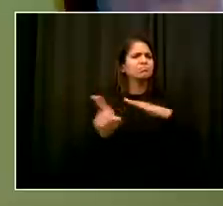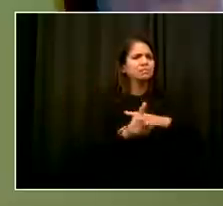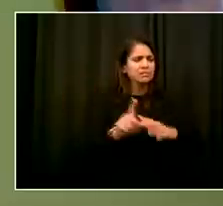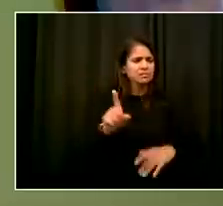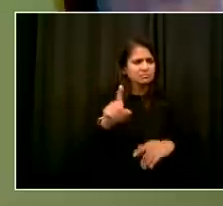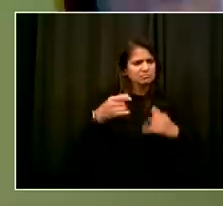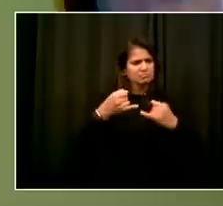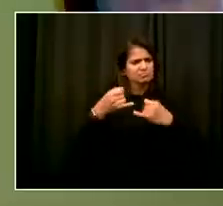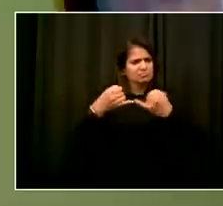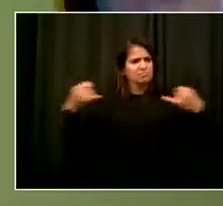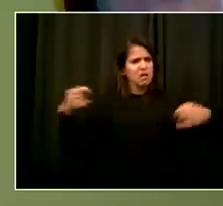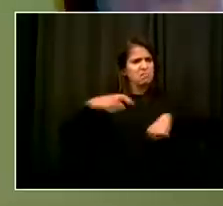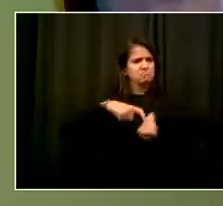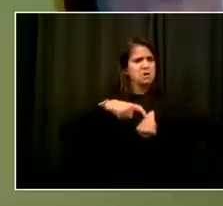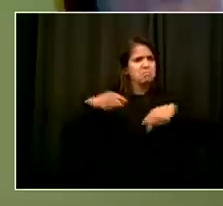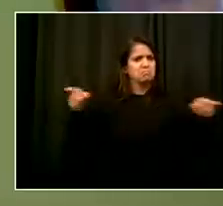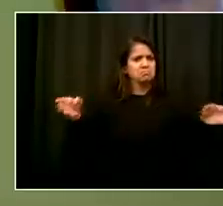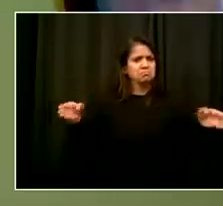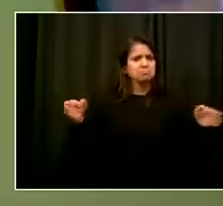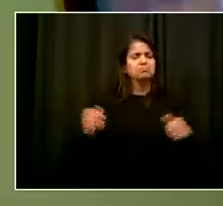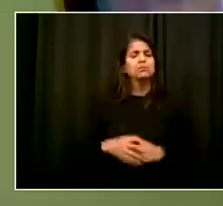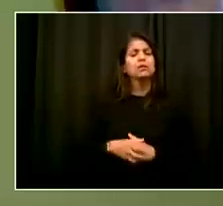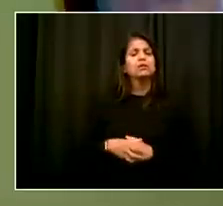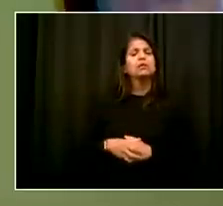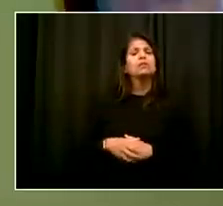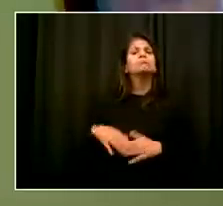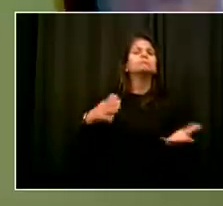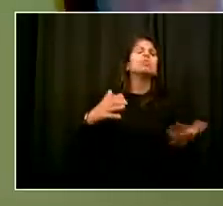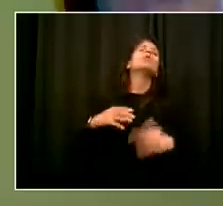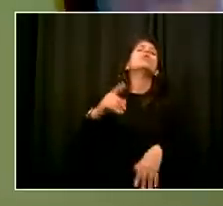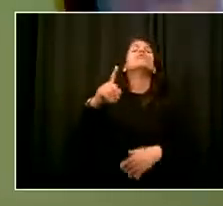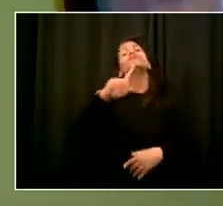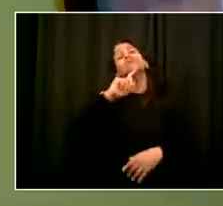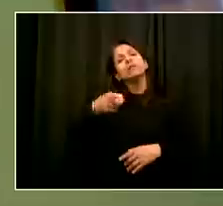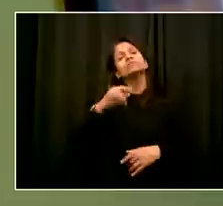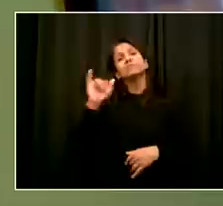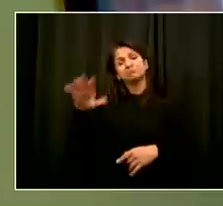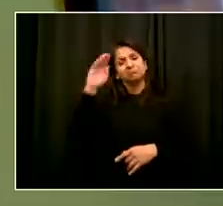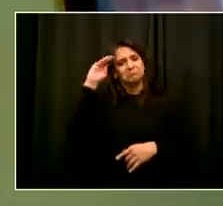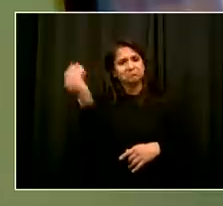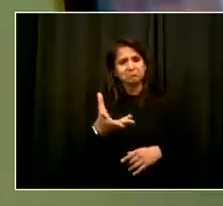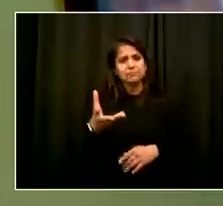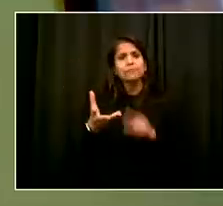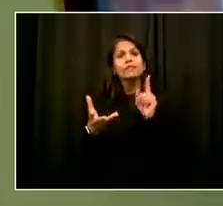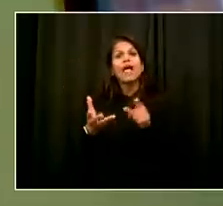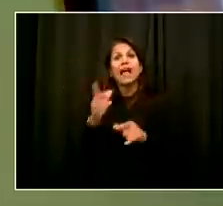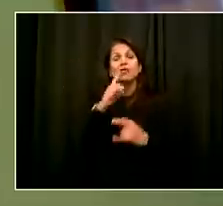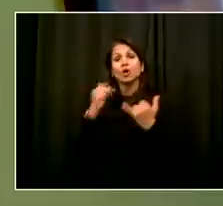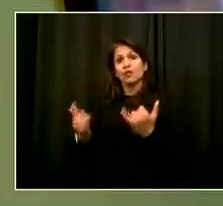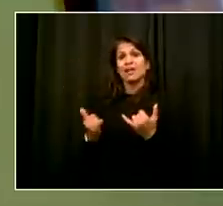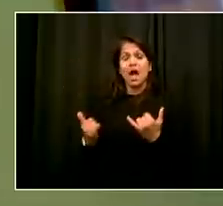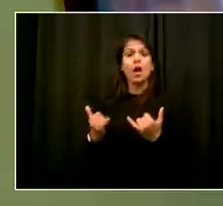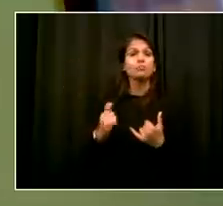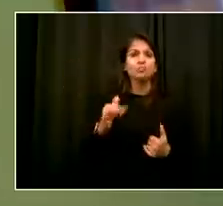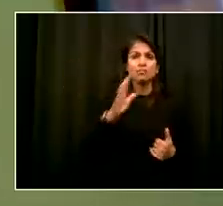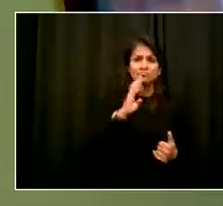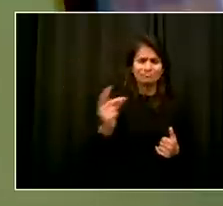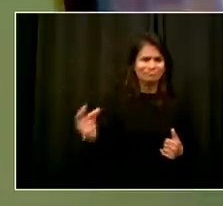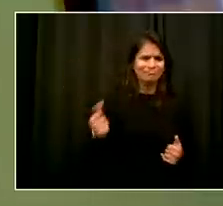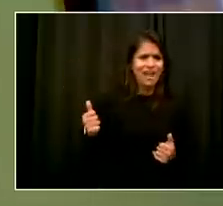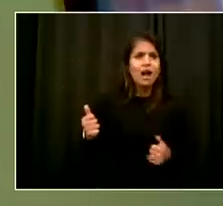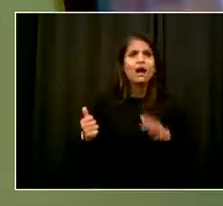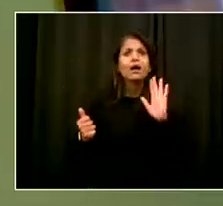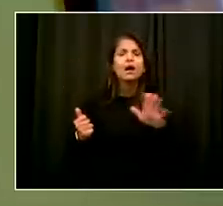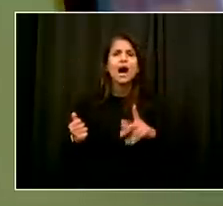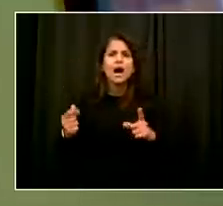pace. And even though we're all impatient, this would normally take years to answer this type of question. And even then, there would be still